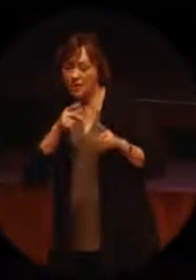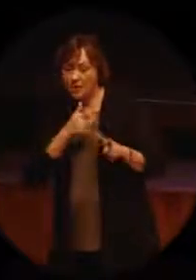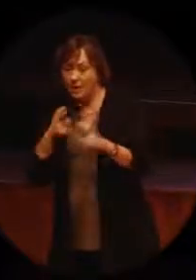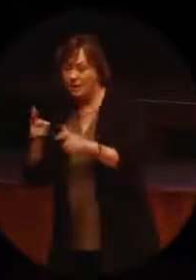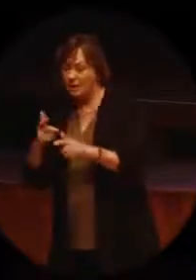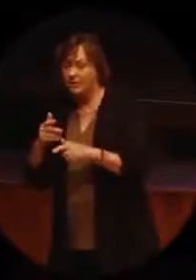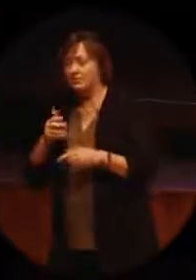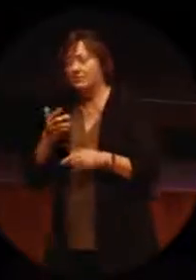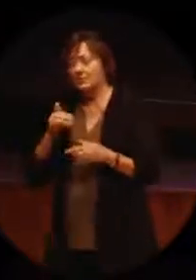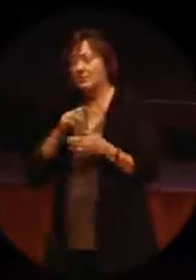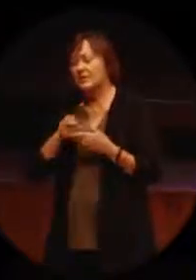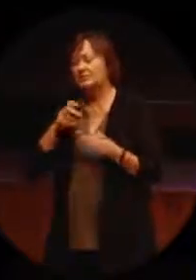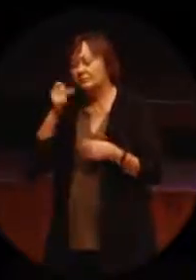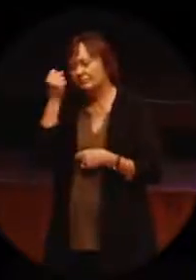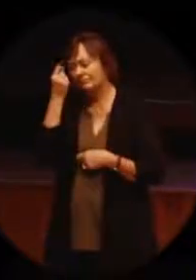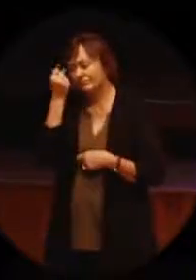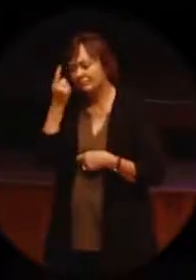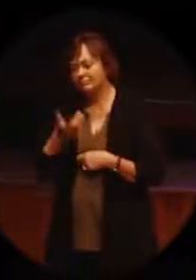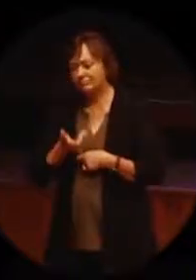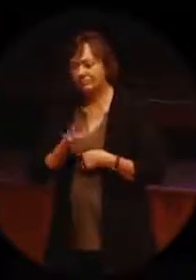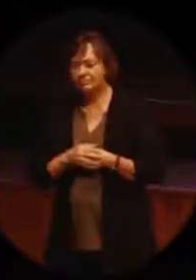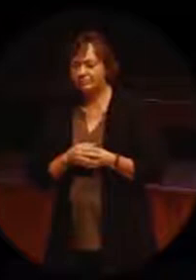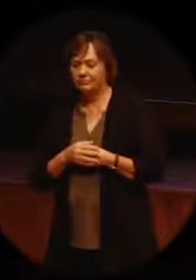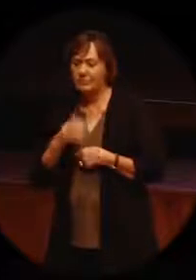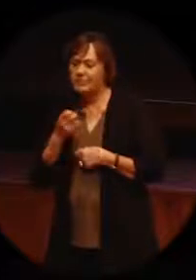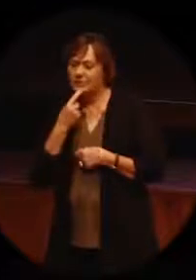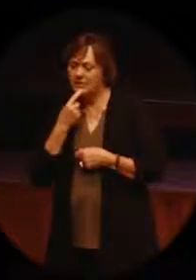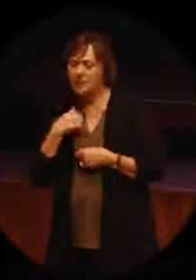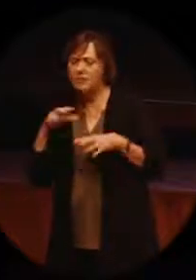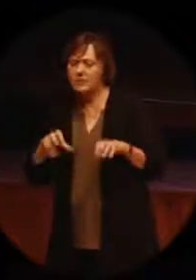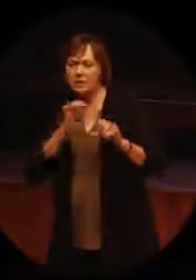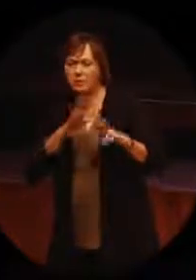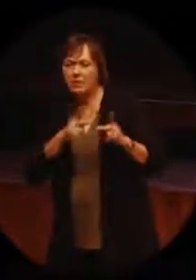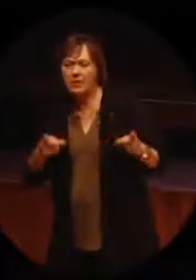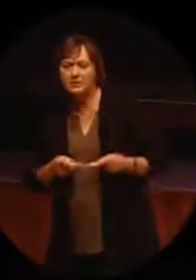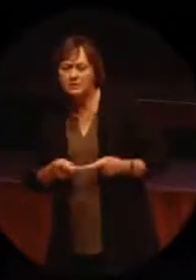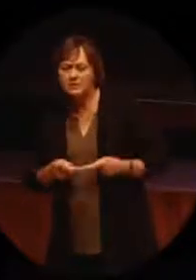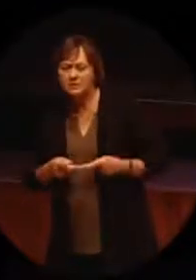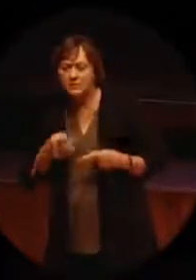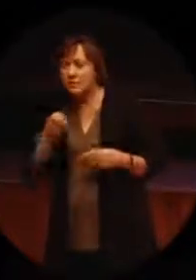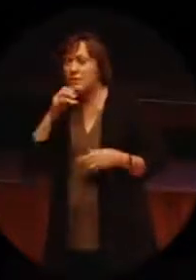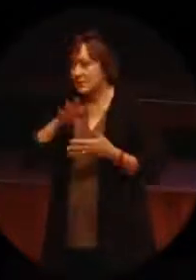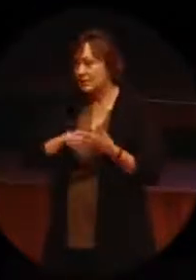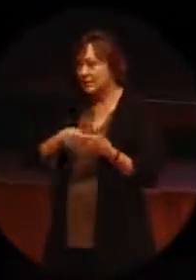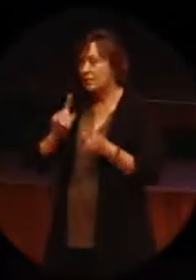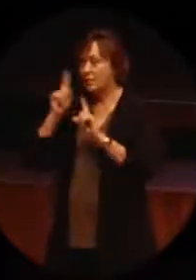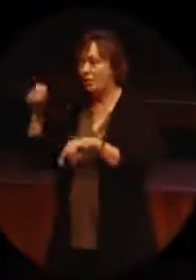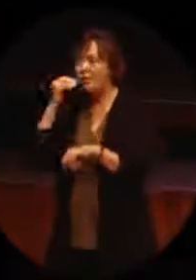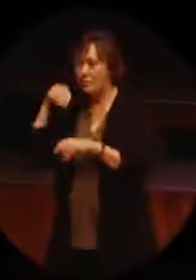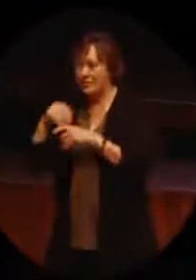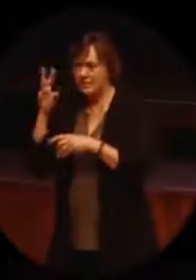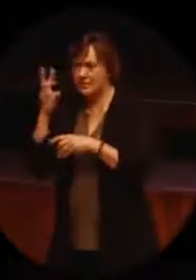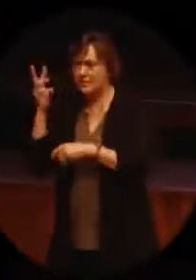out hunting. So he could relate to that. And he says, I'll take your place. He was scheduled to